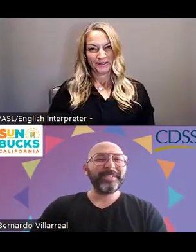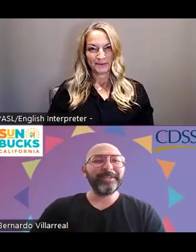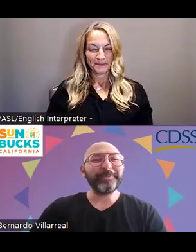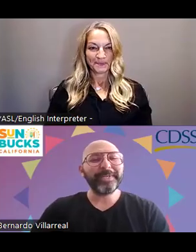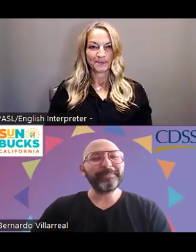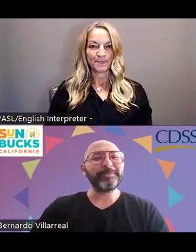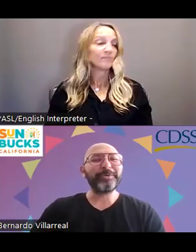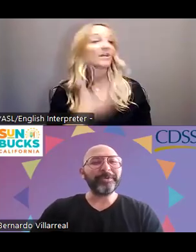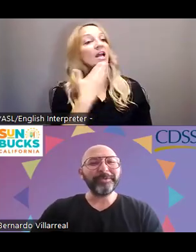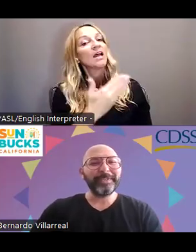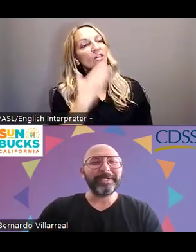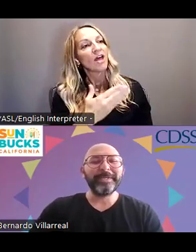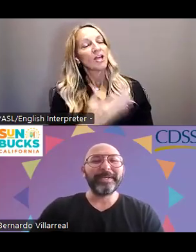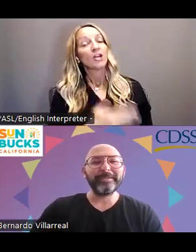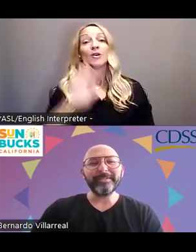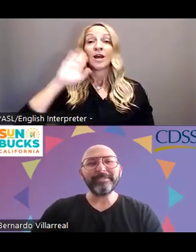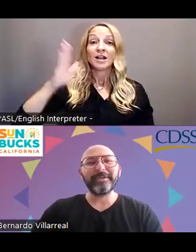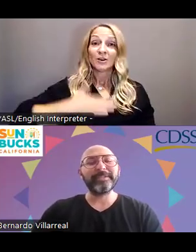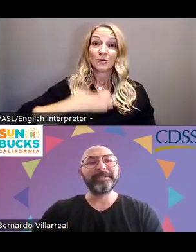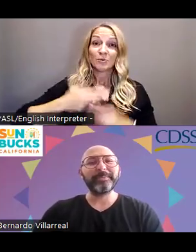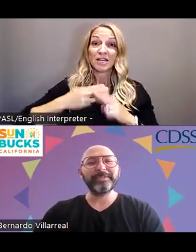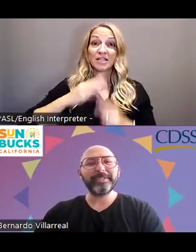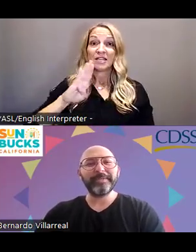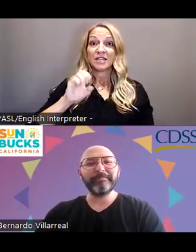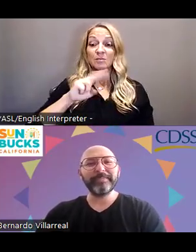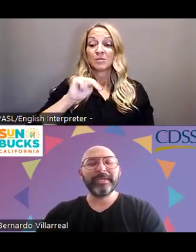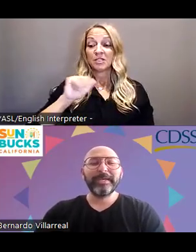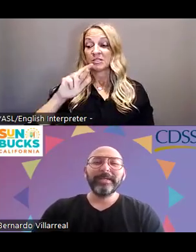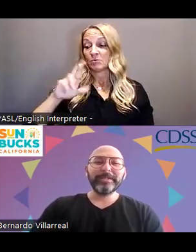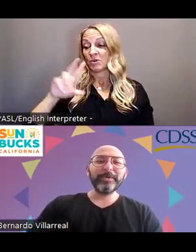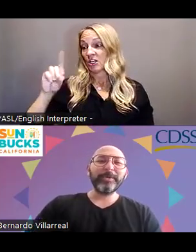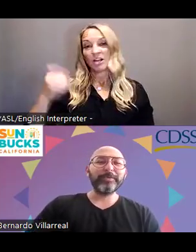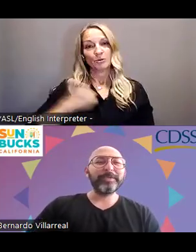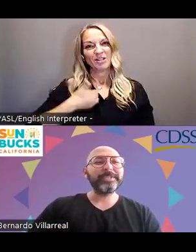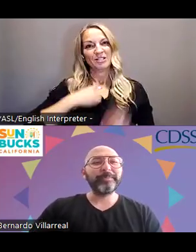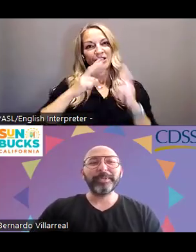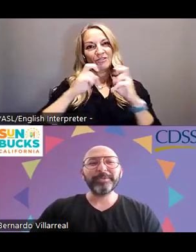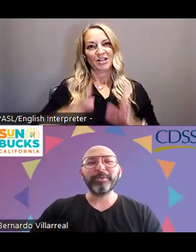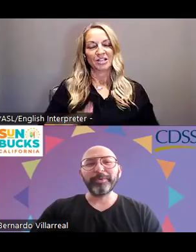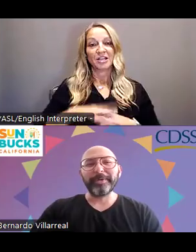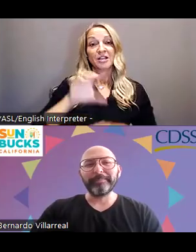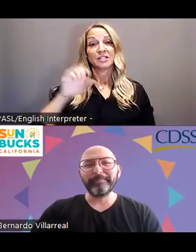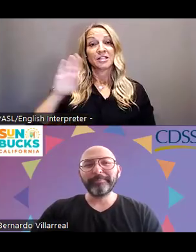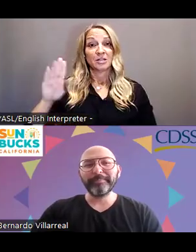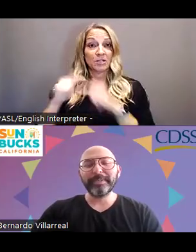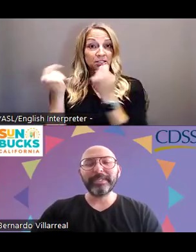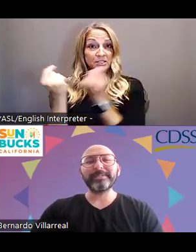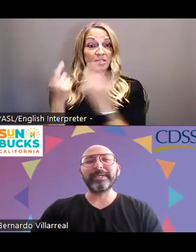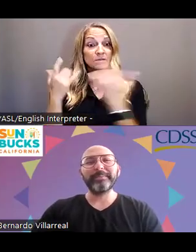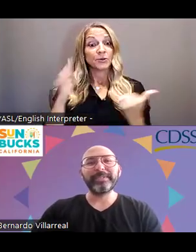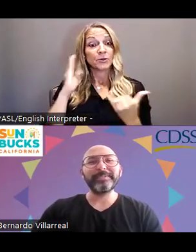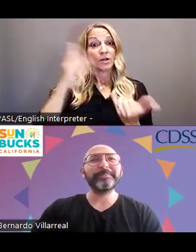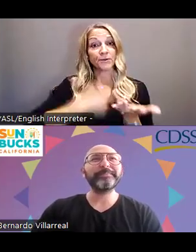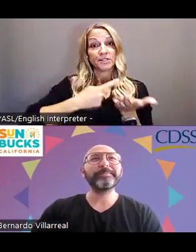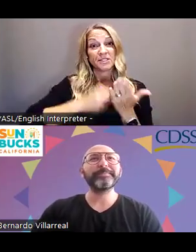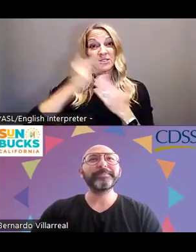Thank you, Shan. Hello, my name is Bernardo, and I'm an analyst on the Sunbucks team. Let's go over the Sunbucks program.